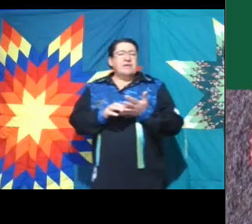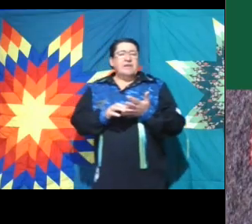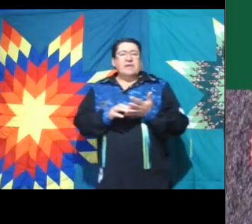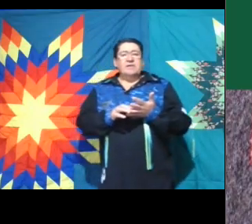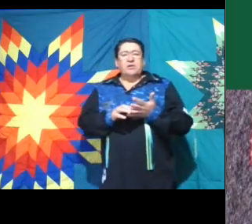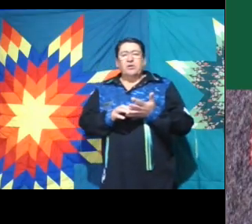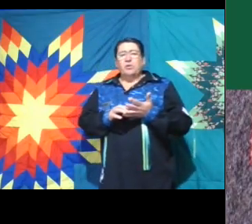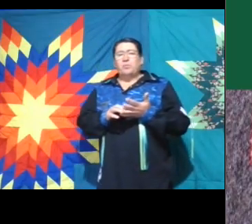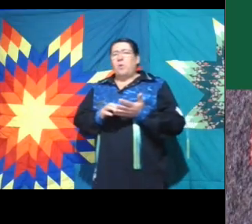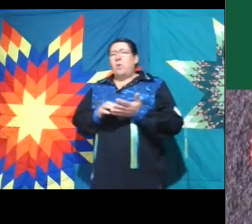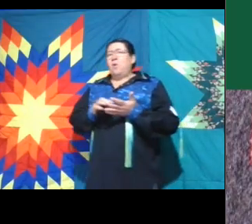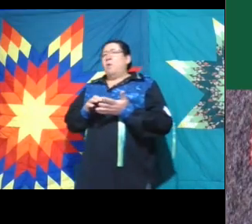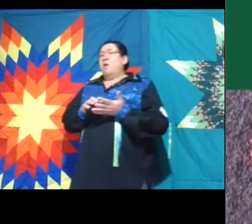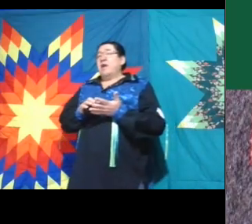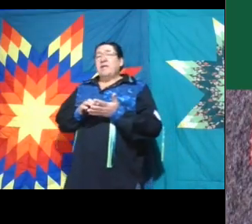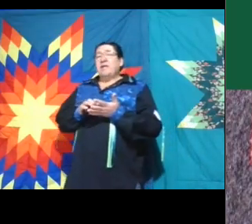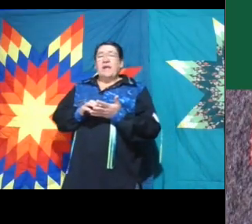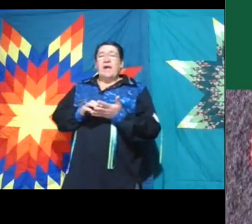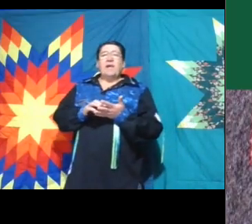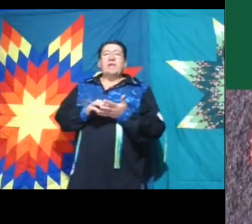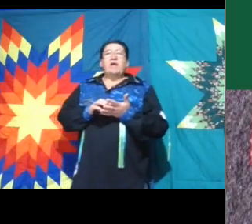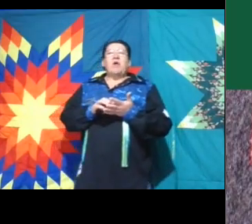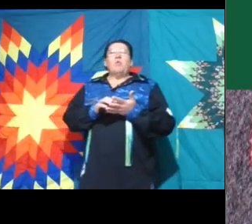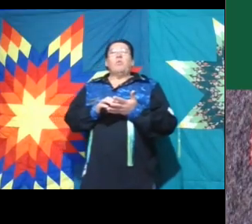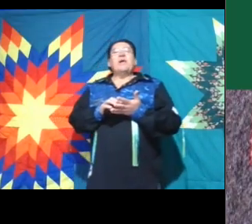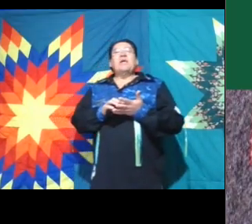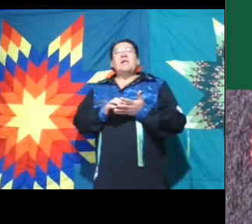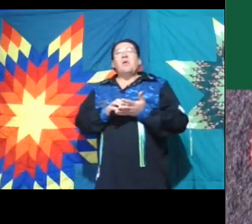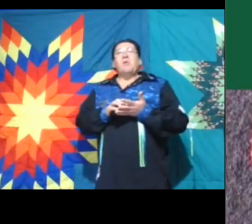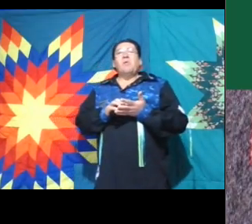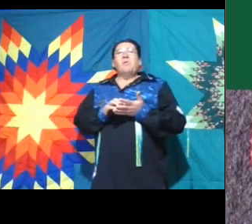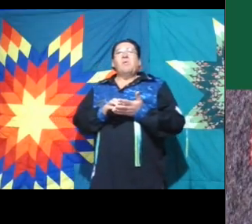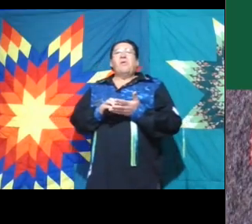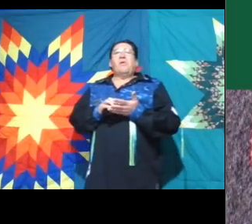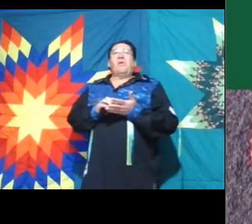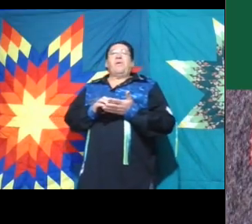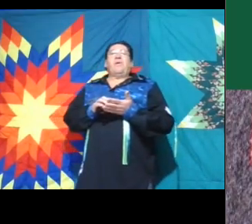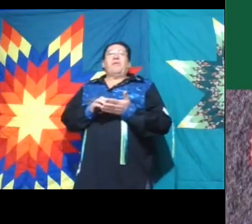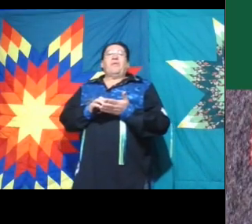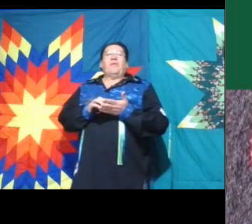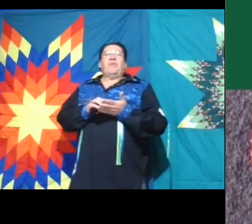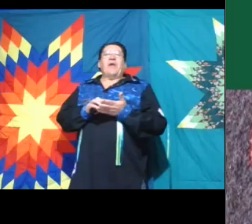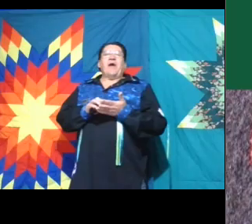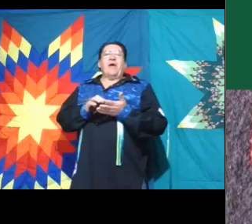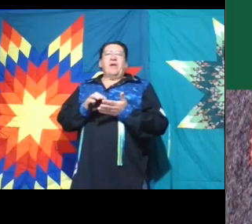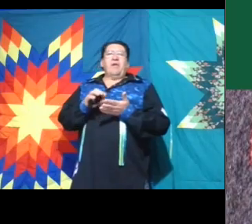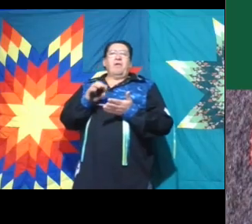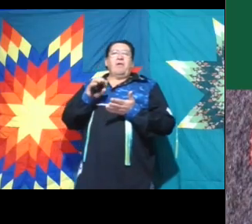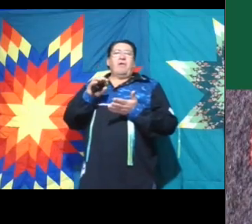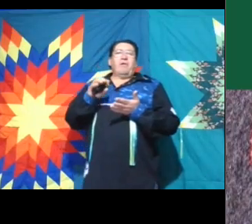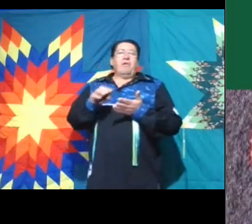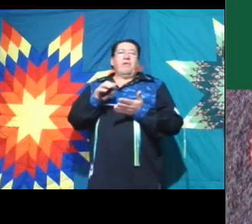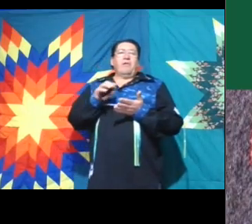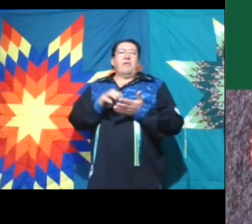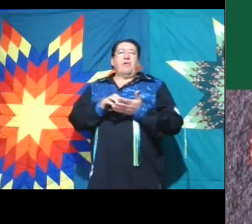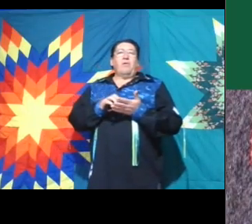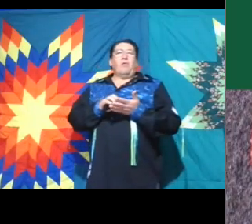60 school or Indian Act. We know that